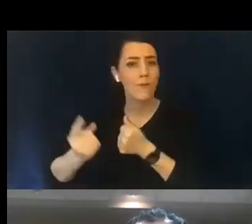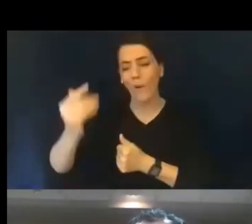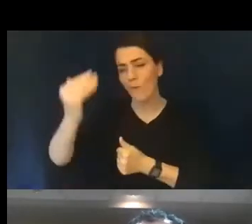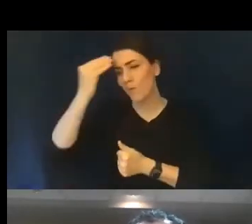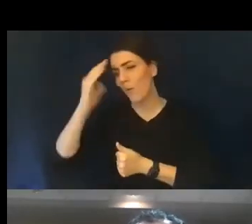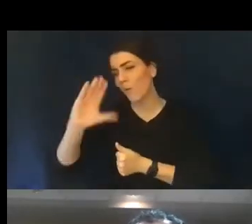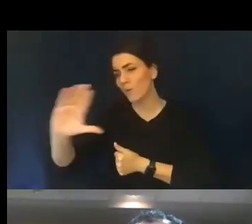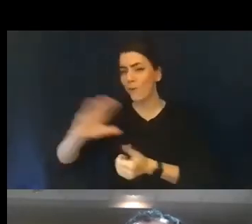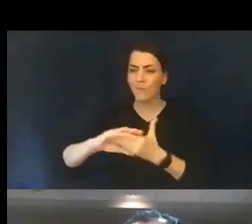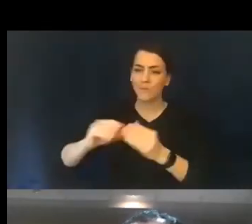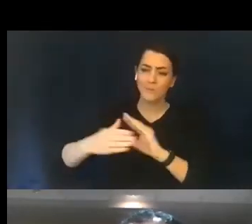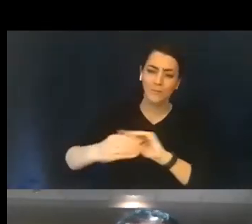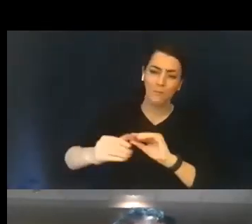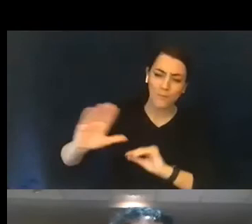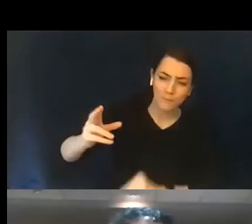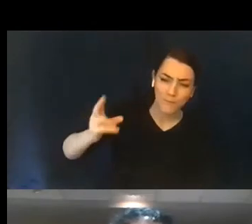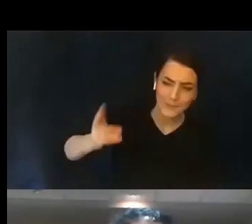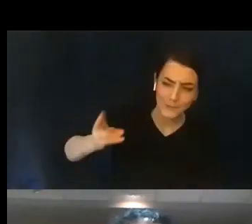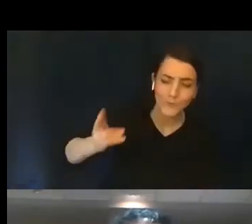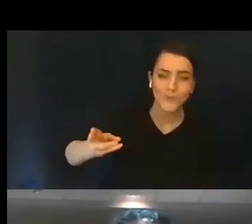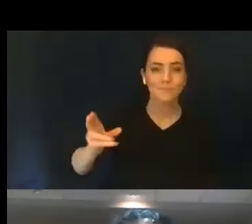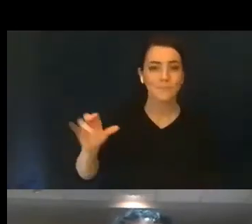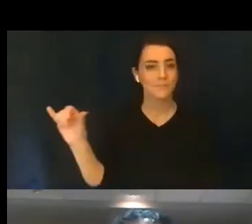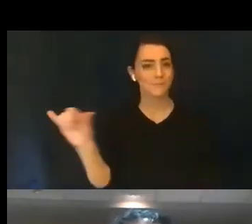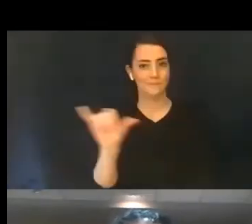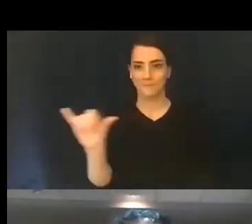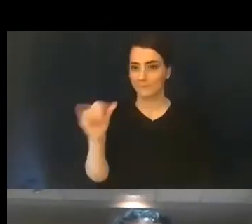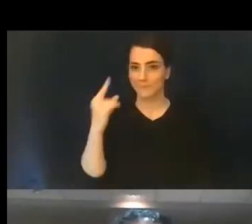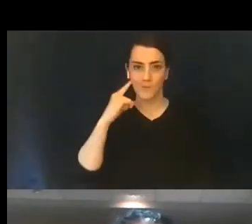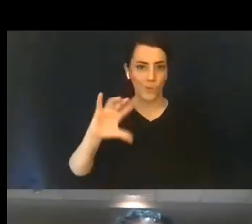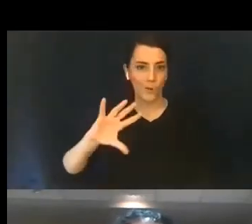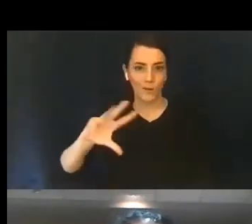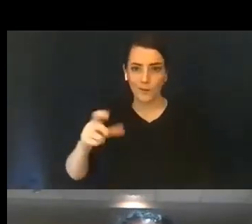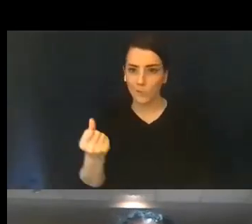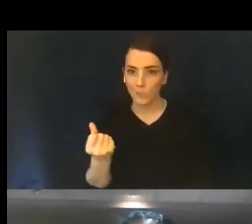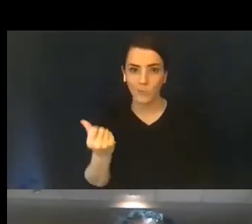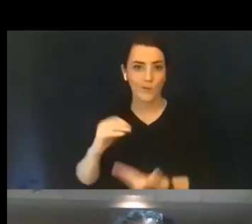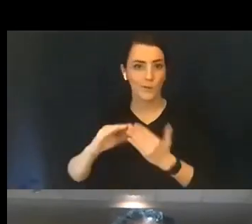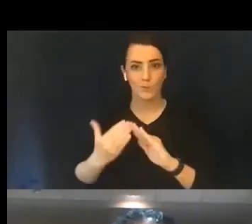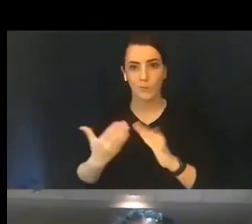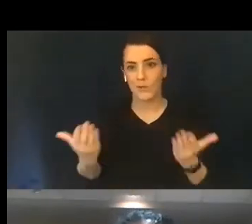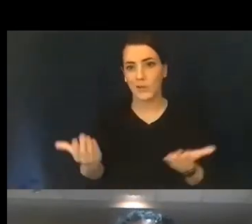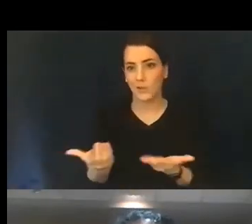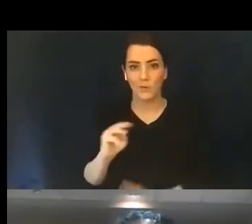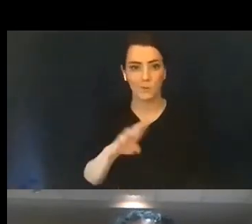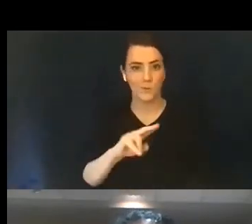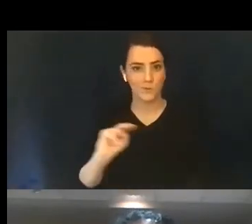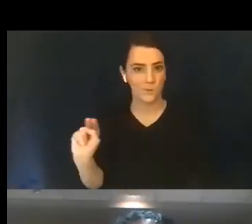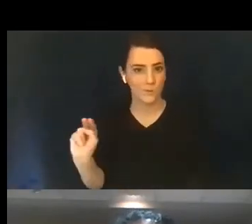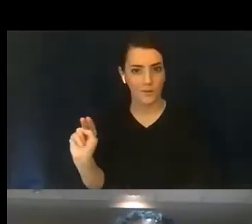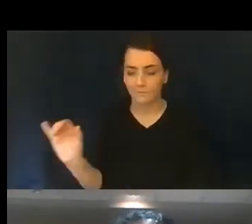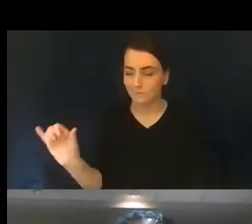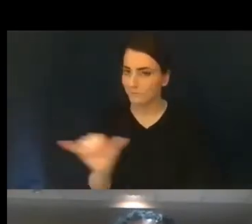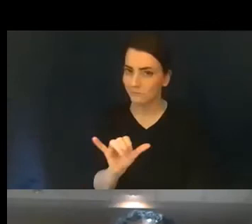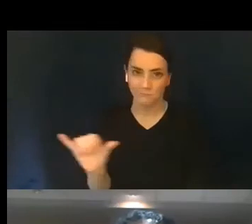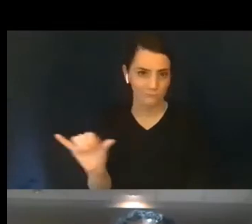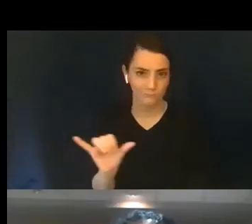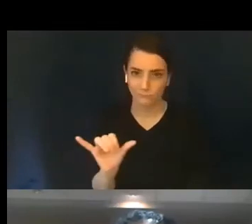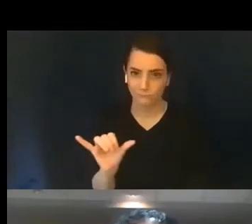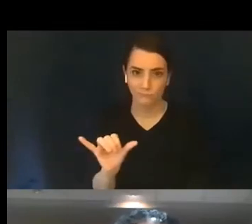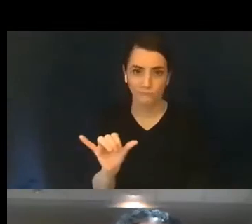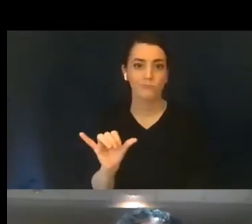And I think the same applies here in the Cambodian community in Minnesota, and to a great